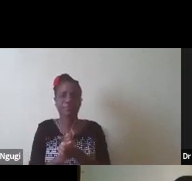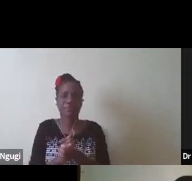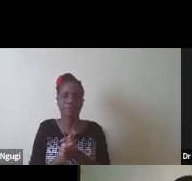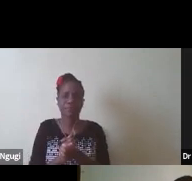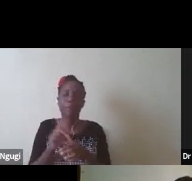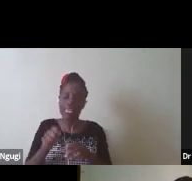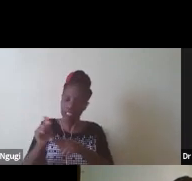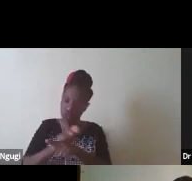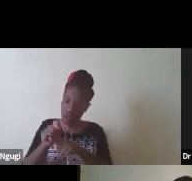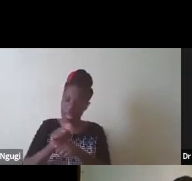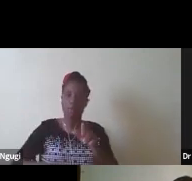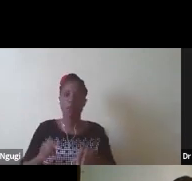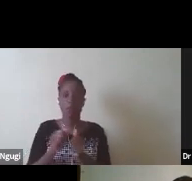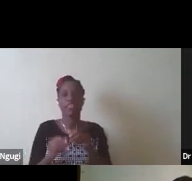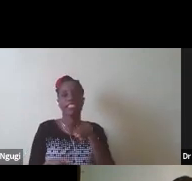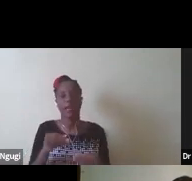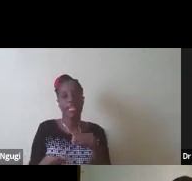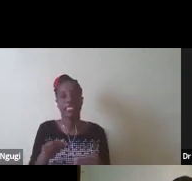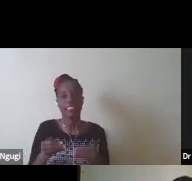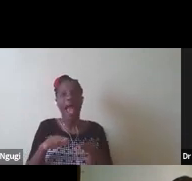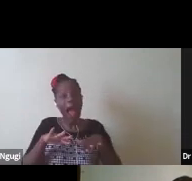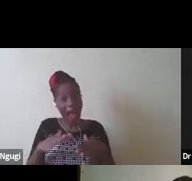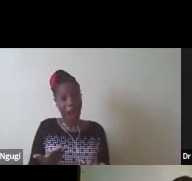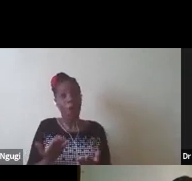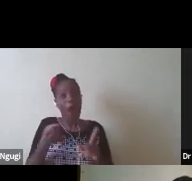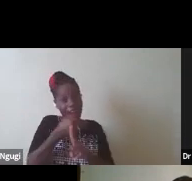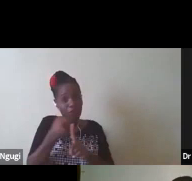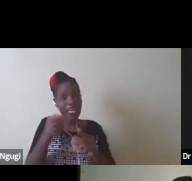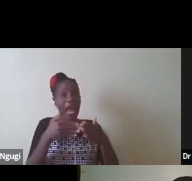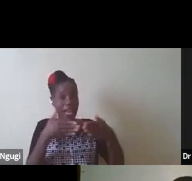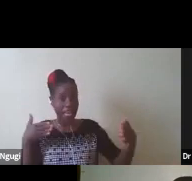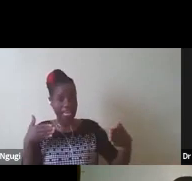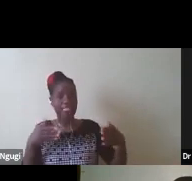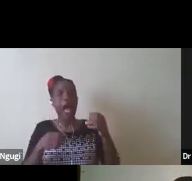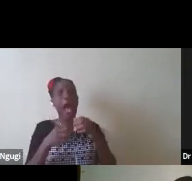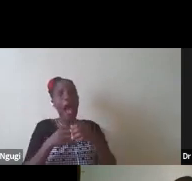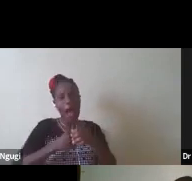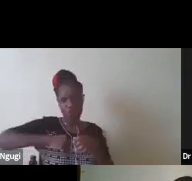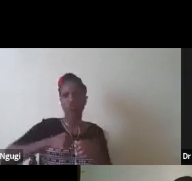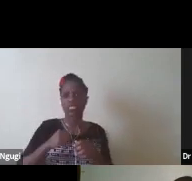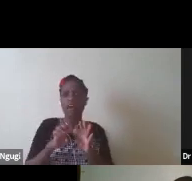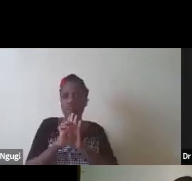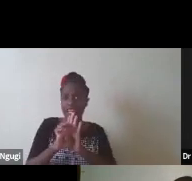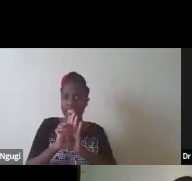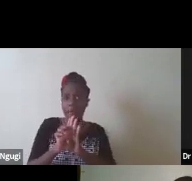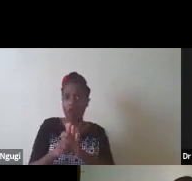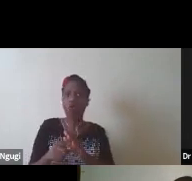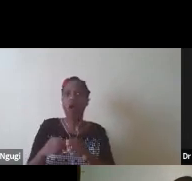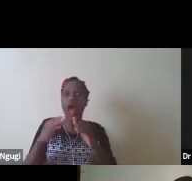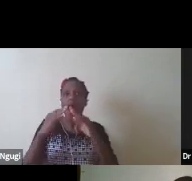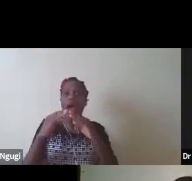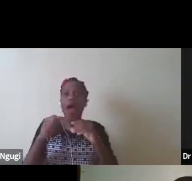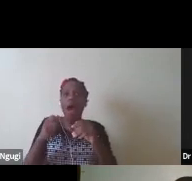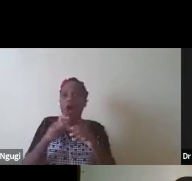well. How do they advocate against abuses in the hospital? For instance, if they are being locked up in rooms,